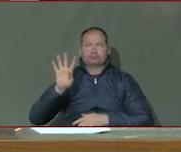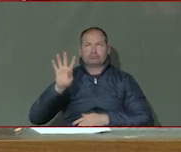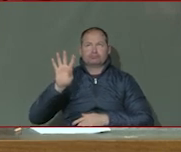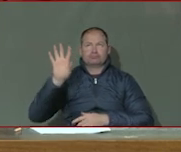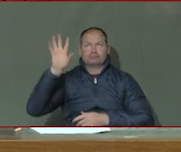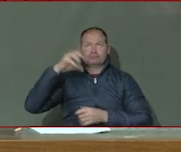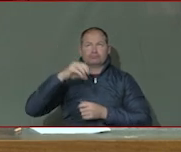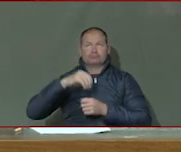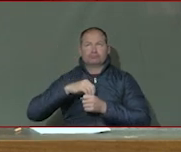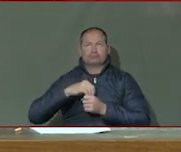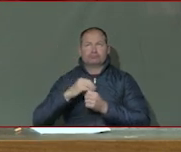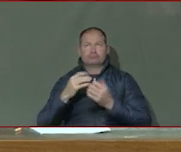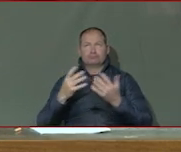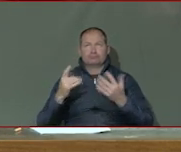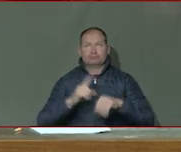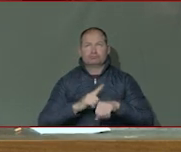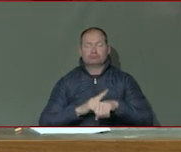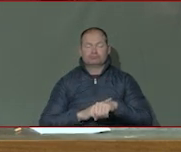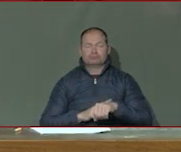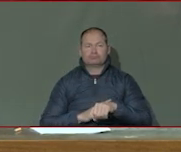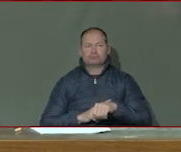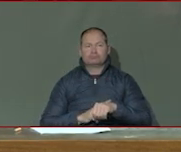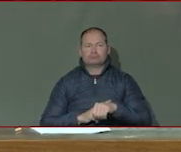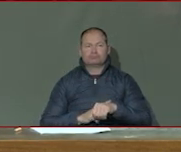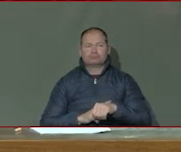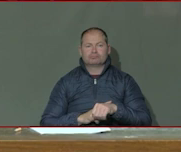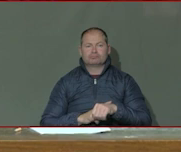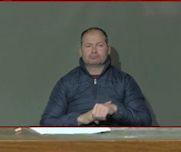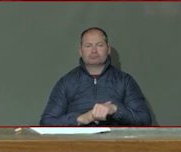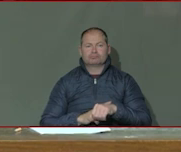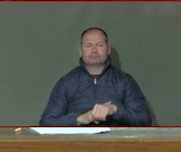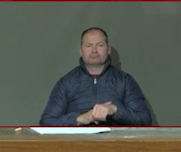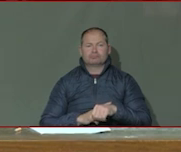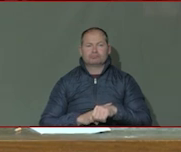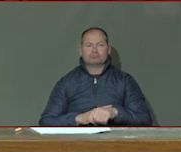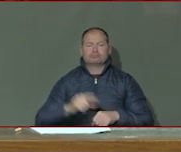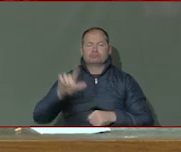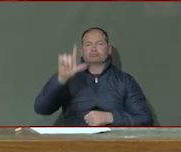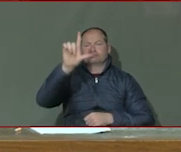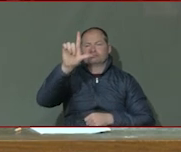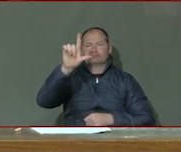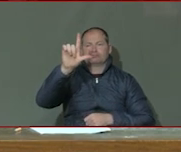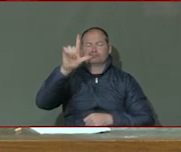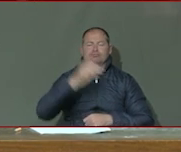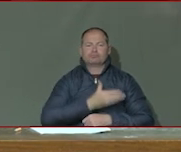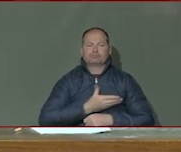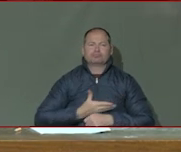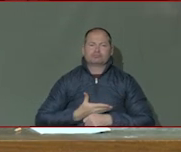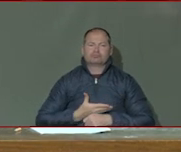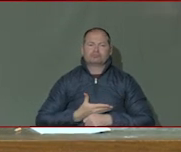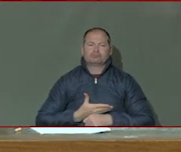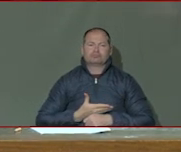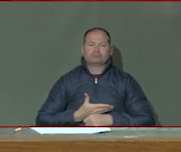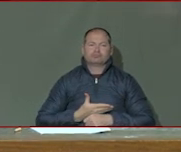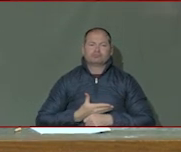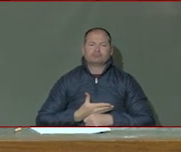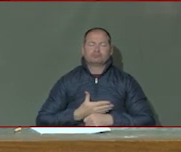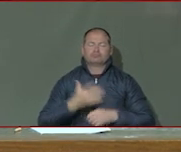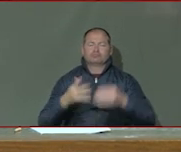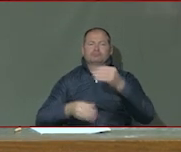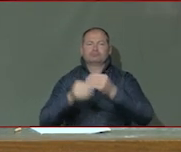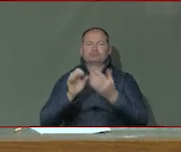there, plus 13, that goes into there 7.5, plus 13, so y